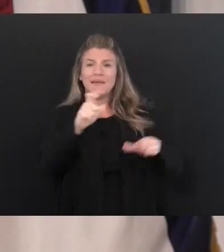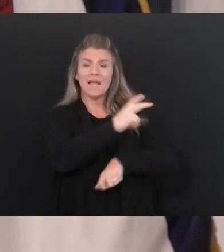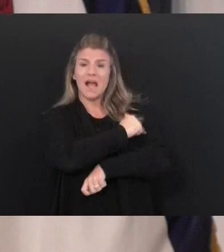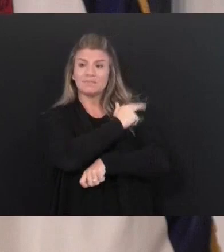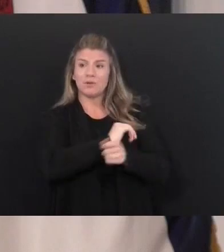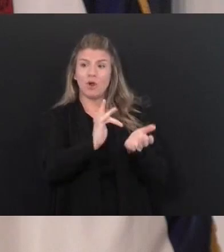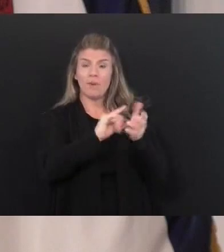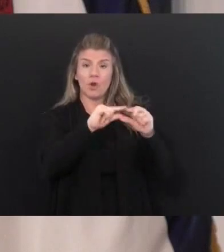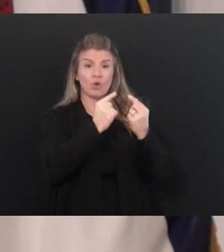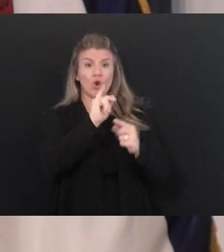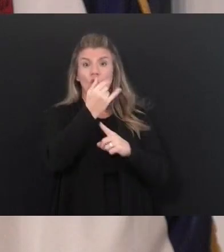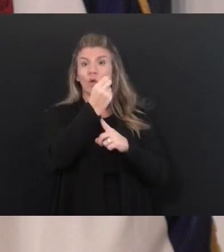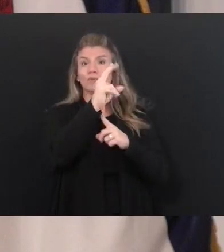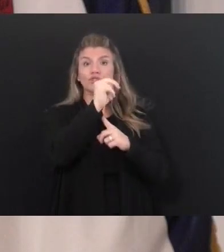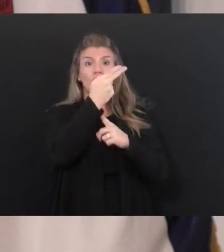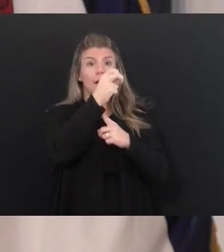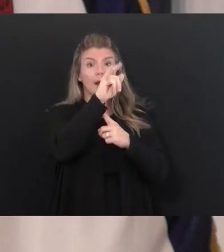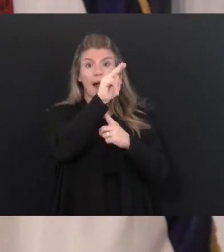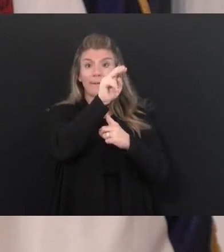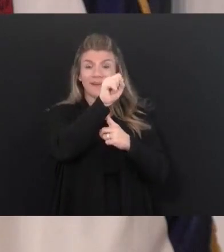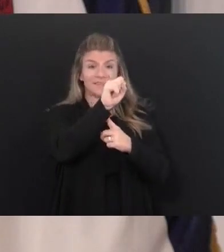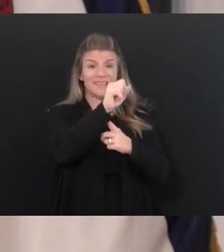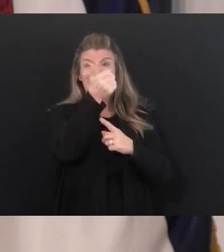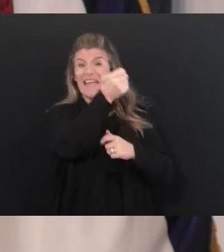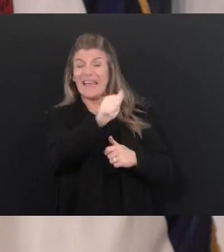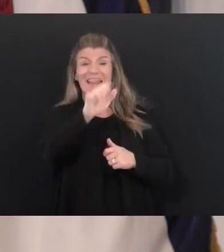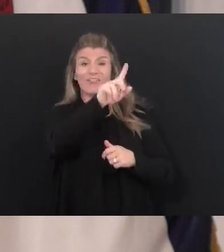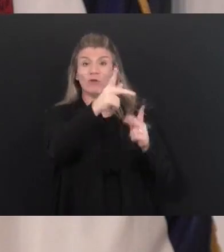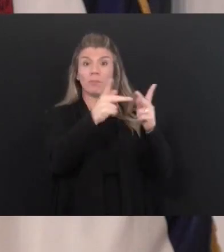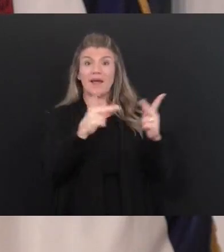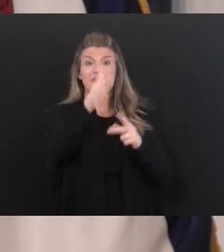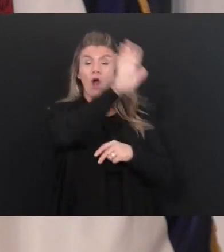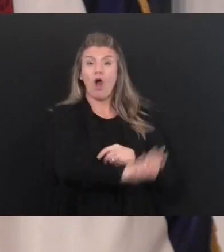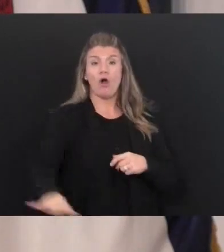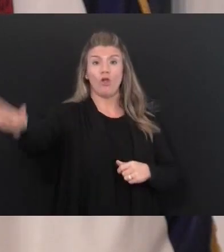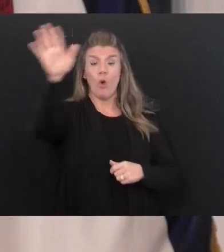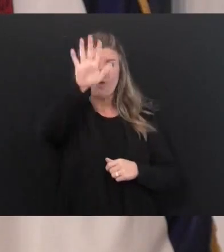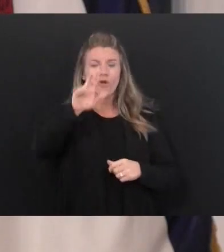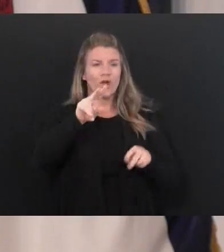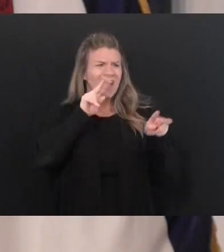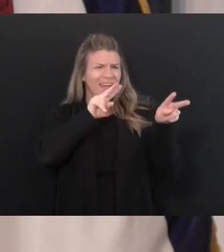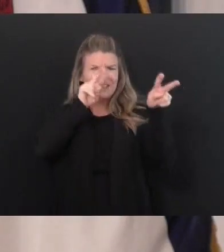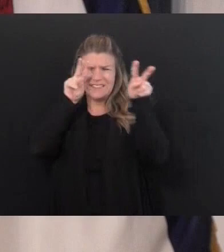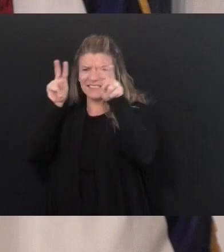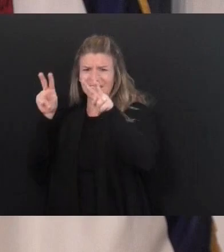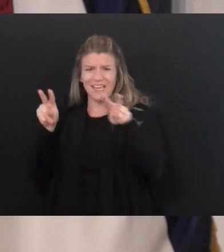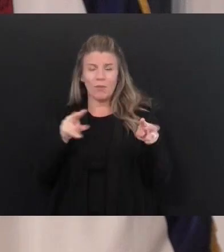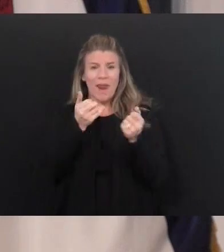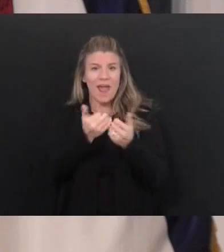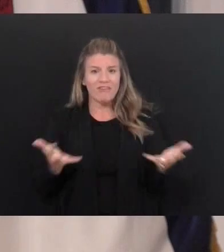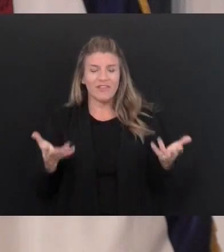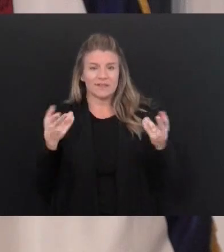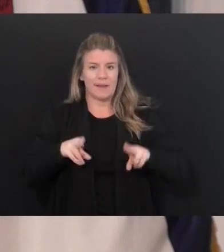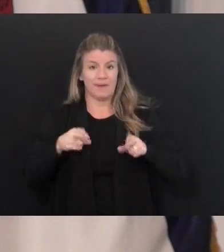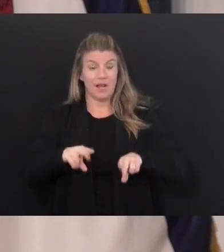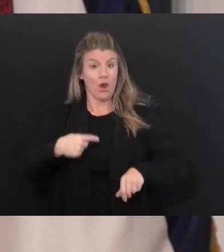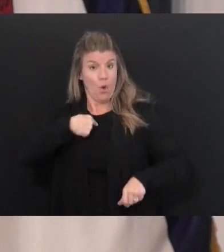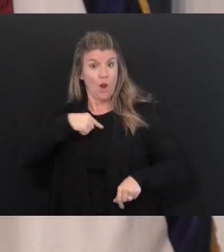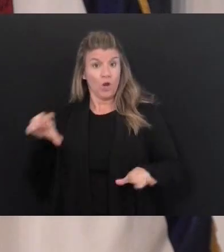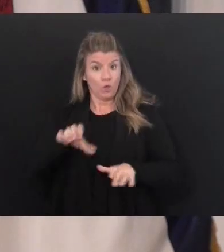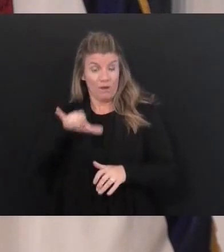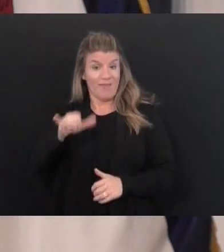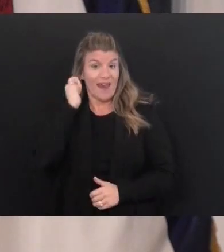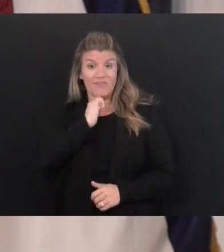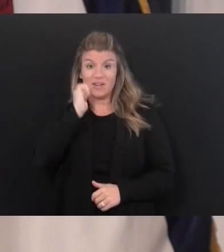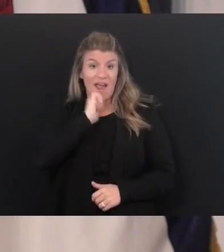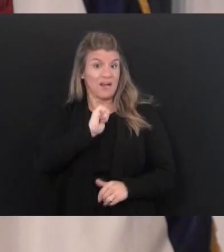Hopkins or whomever it may be, all across the land. This is what we're doing every single moment of every day.